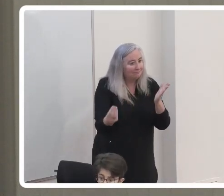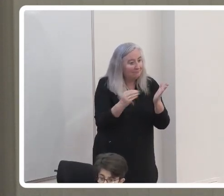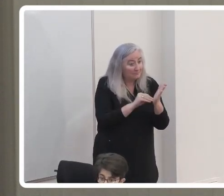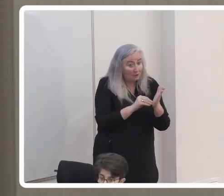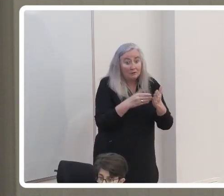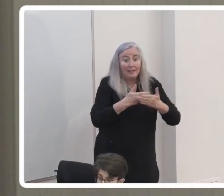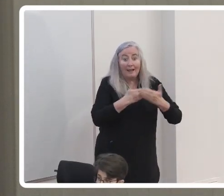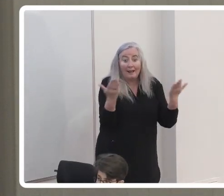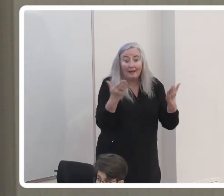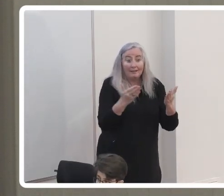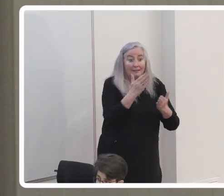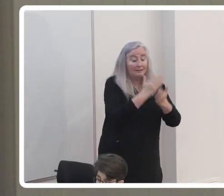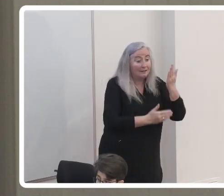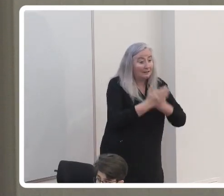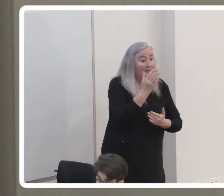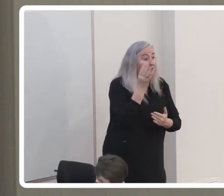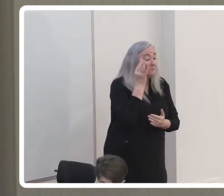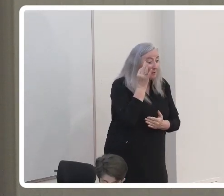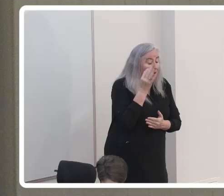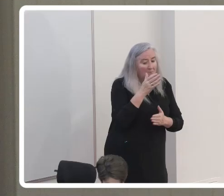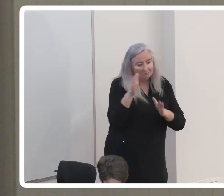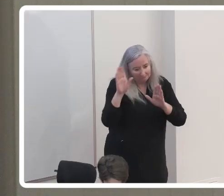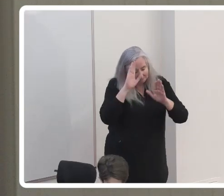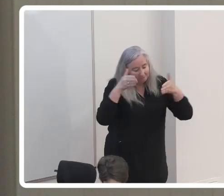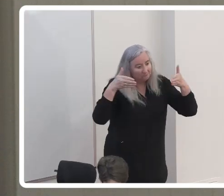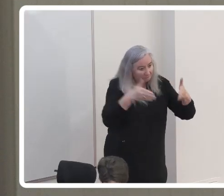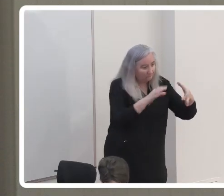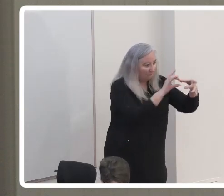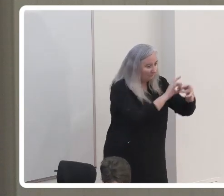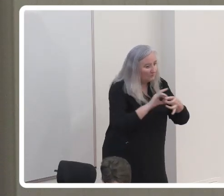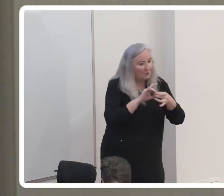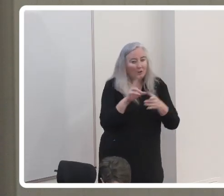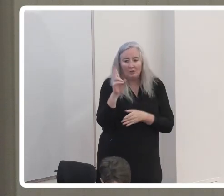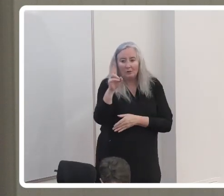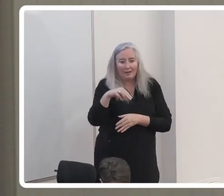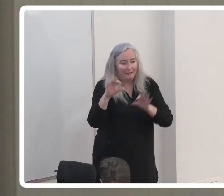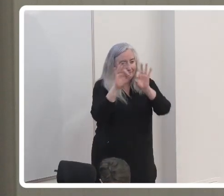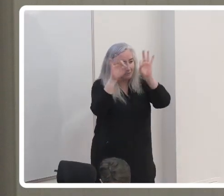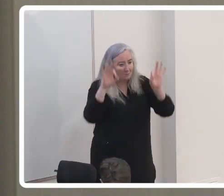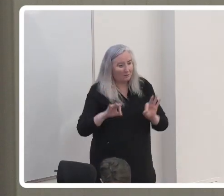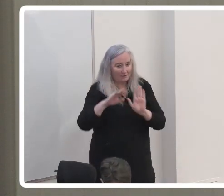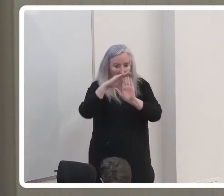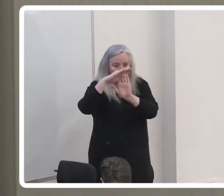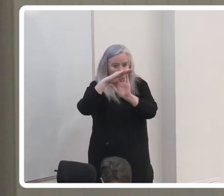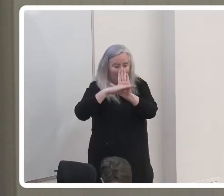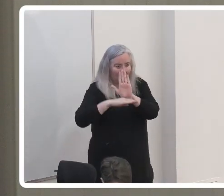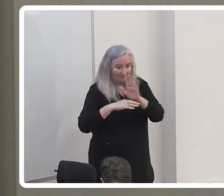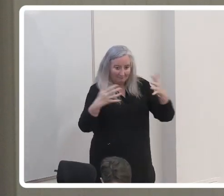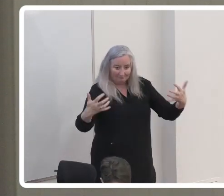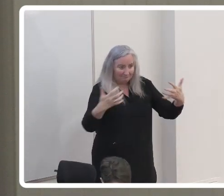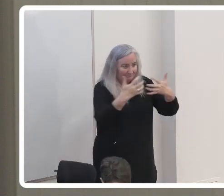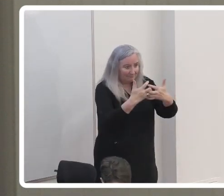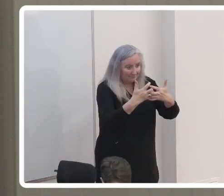affecting disabled women would receive proper attention within the UN framework. And thirdly, there was a broader effort within